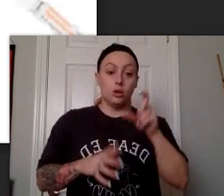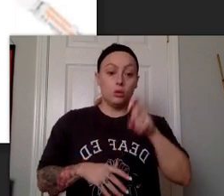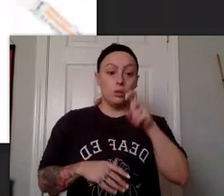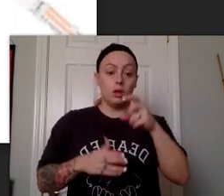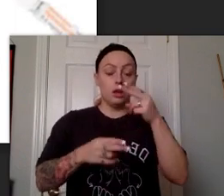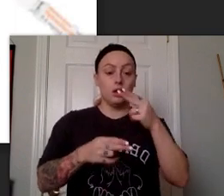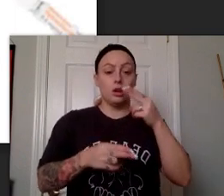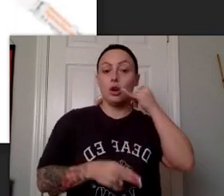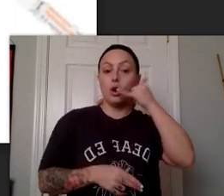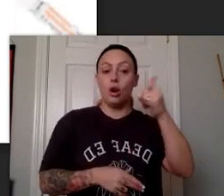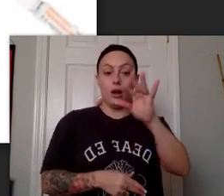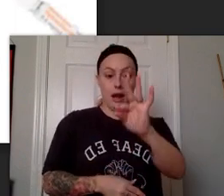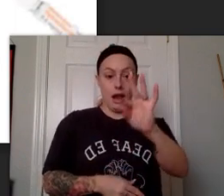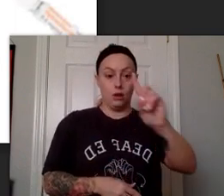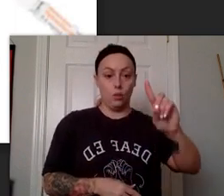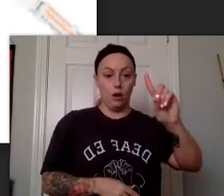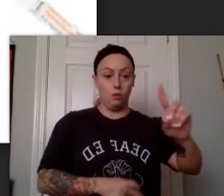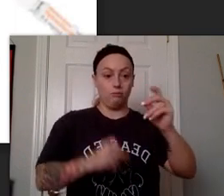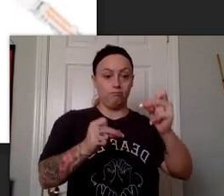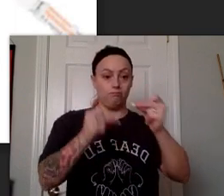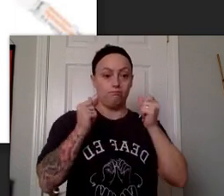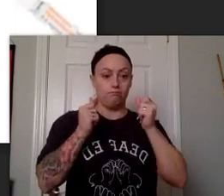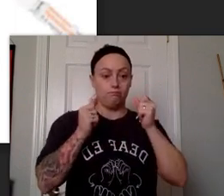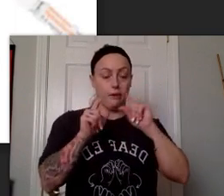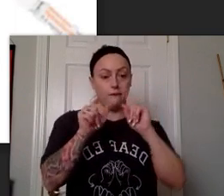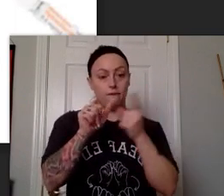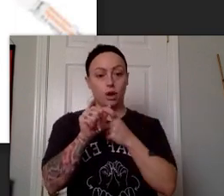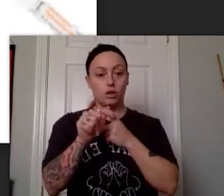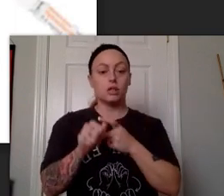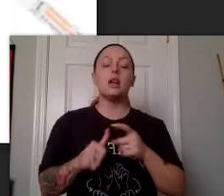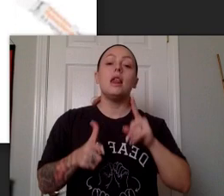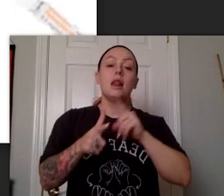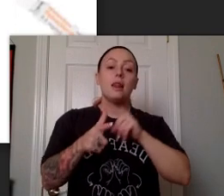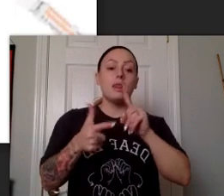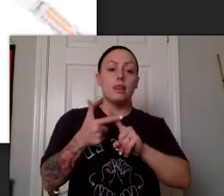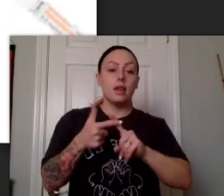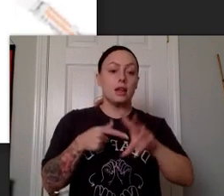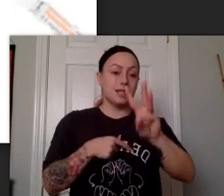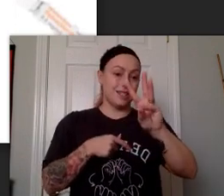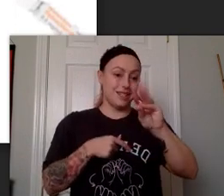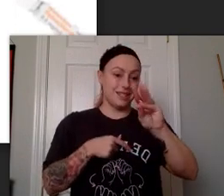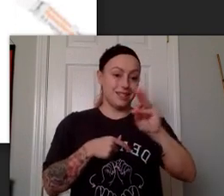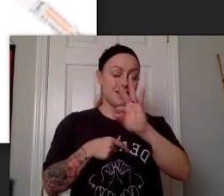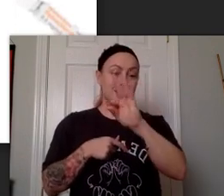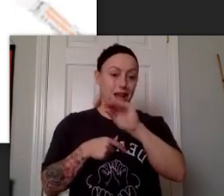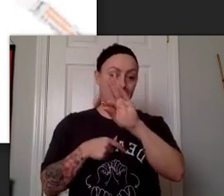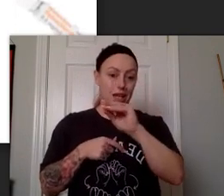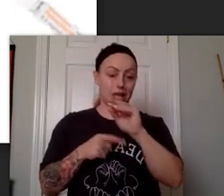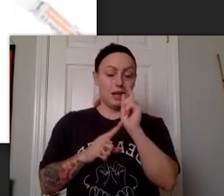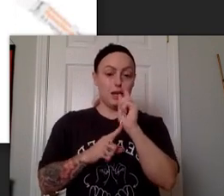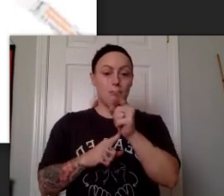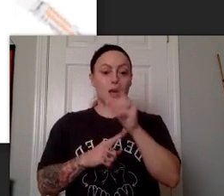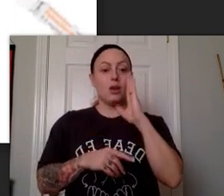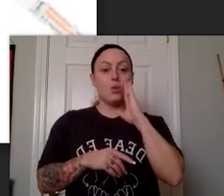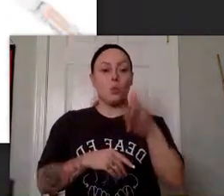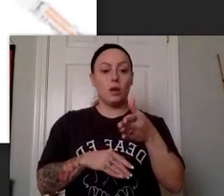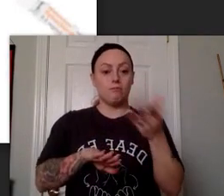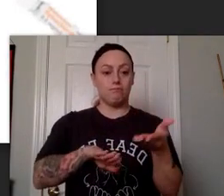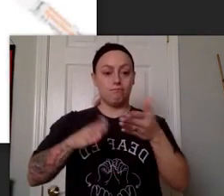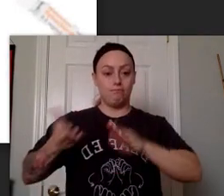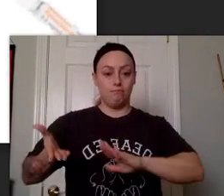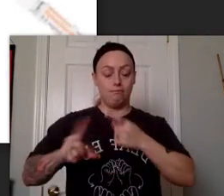ASAP, but about 60 to 90 minutes until they actually experience cardiac arrest and die. With